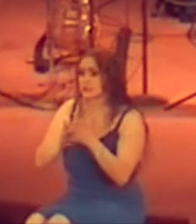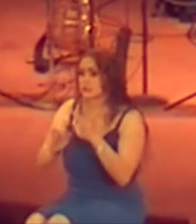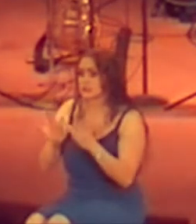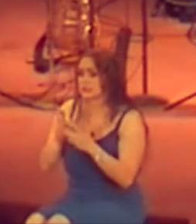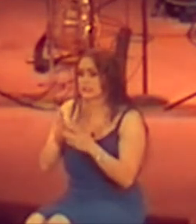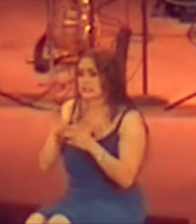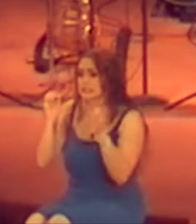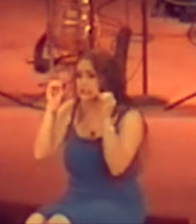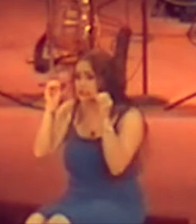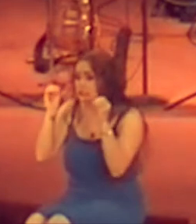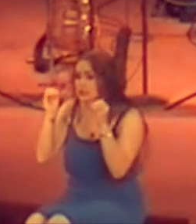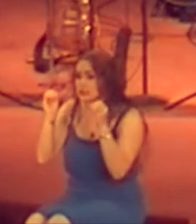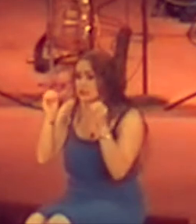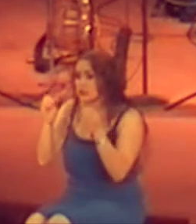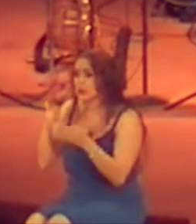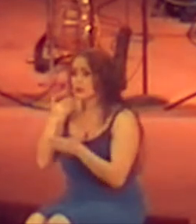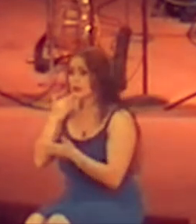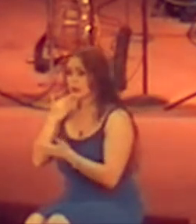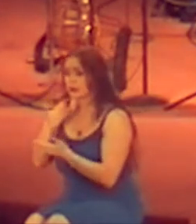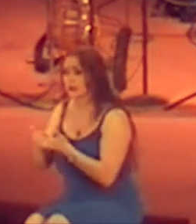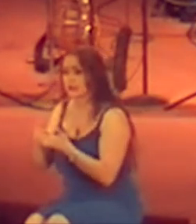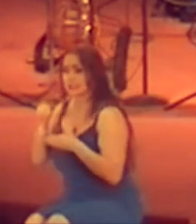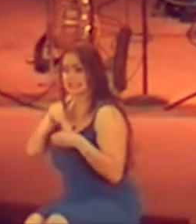will produce good things in their speech,